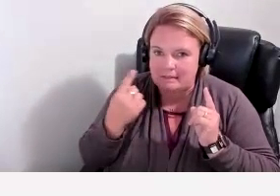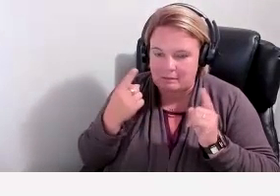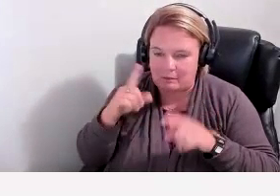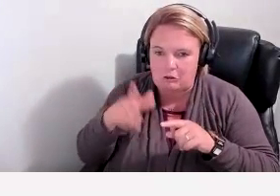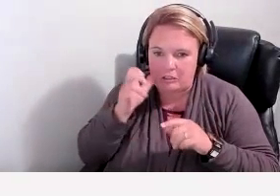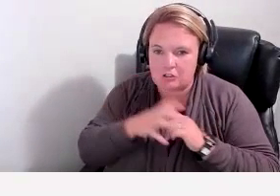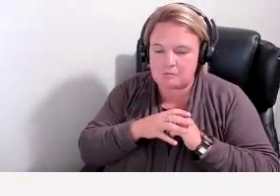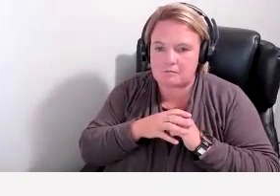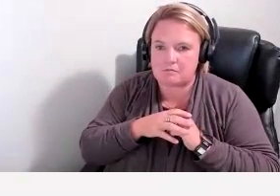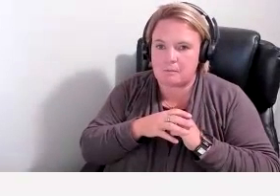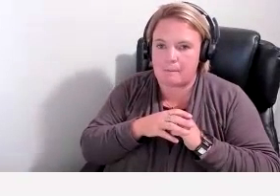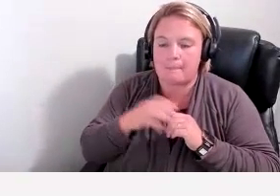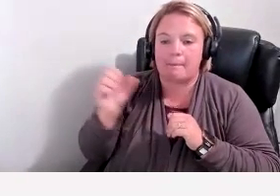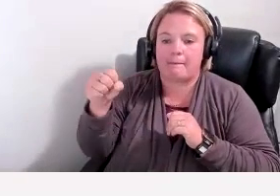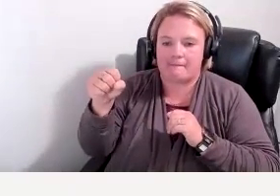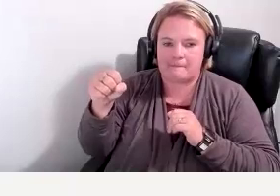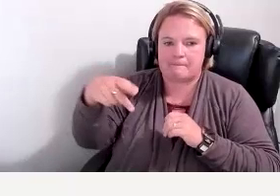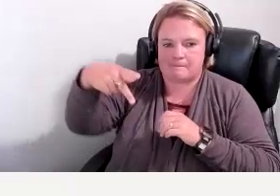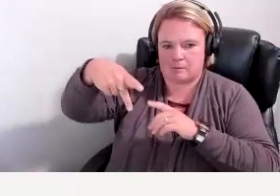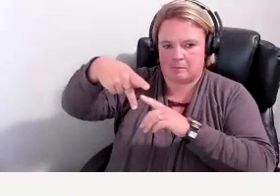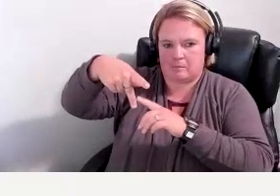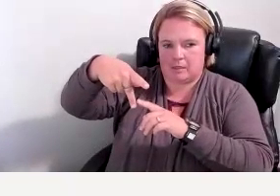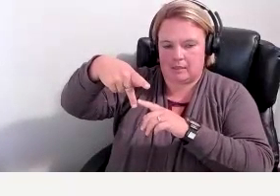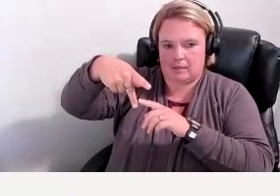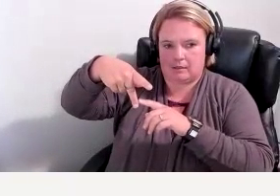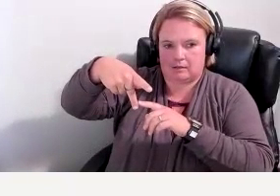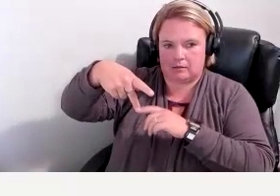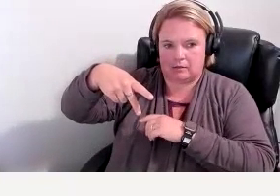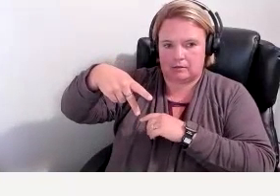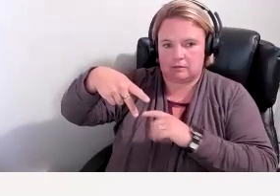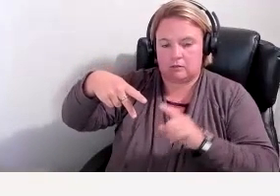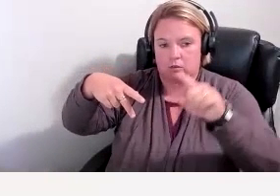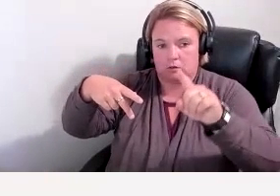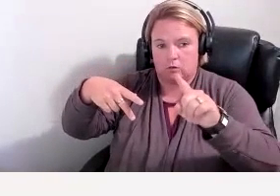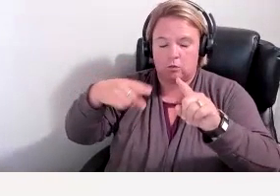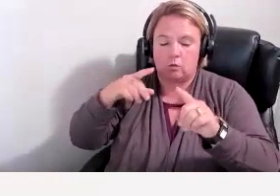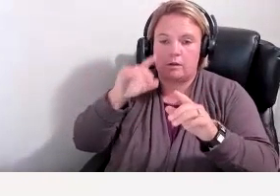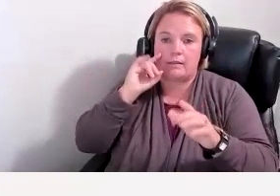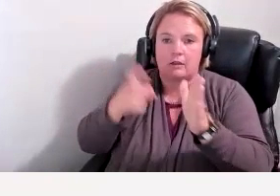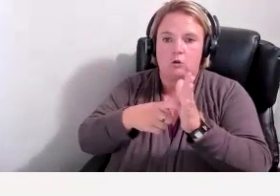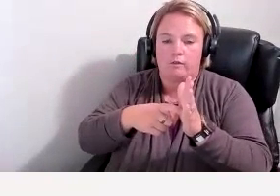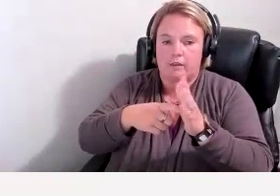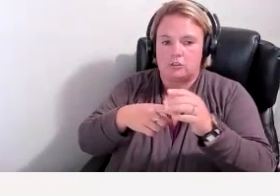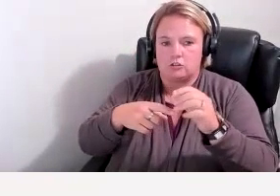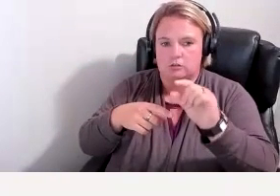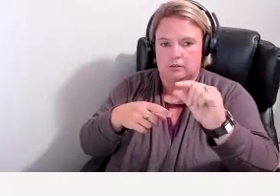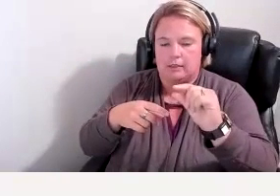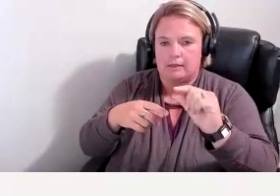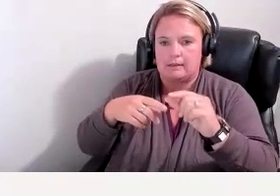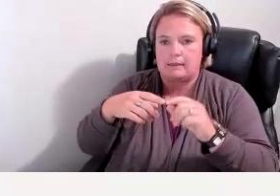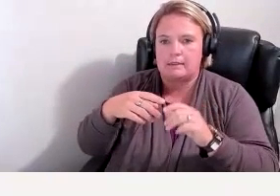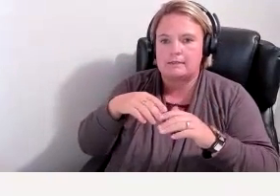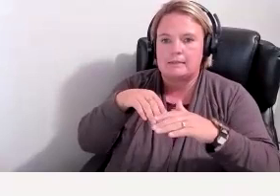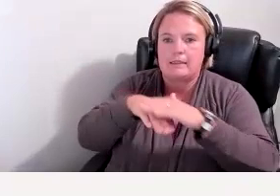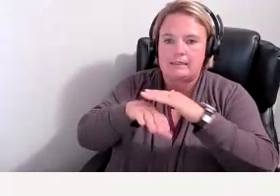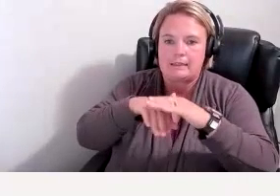Yes. Yep. So the P down here is for PopeTech. The one that's up here with the notification, that's just the built-in Canvas